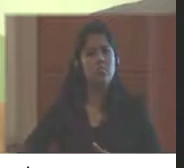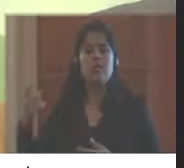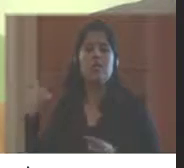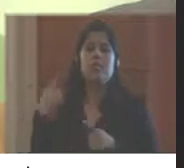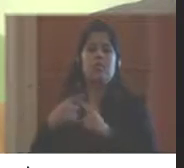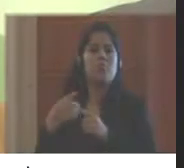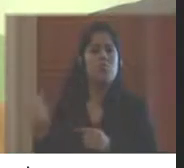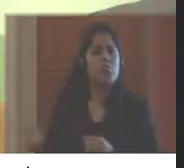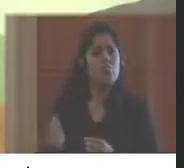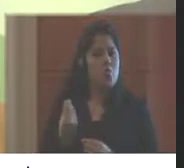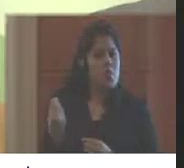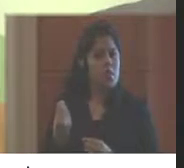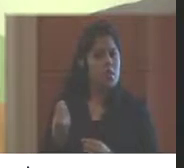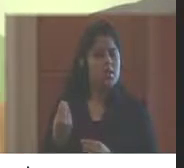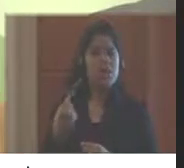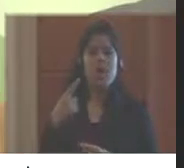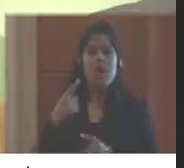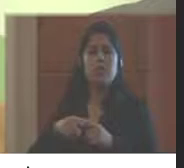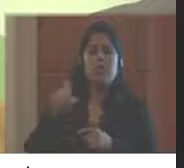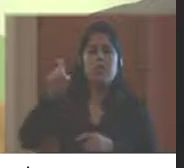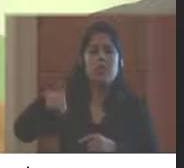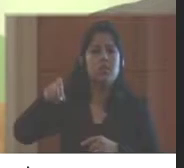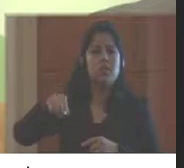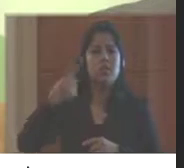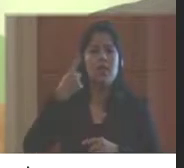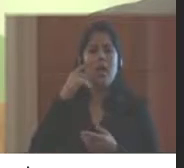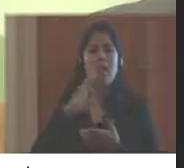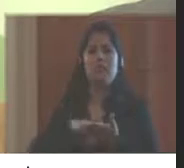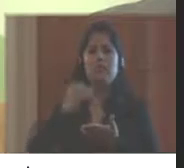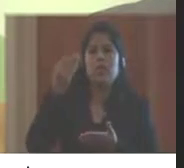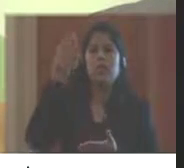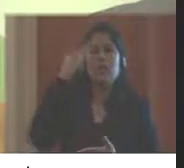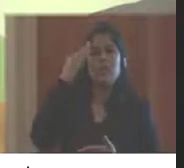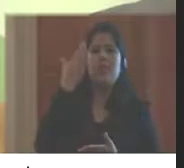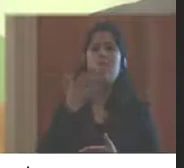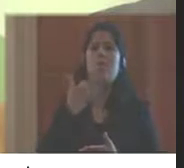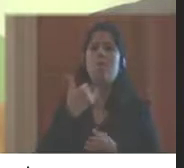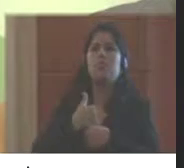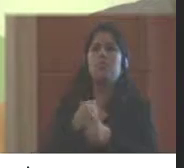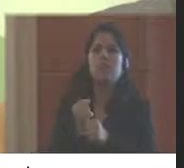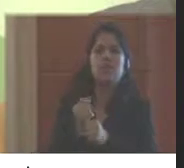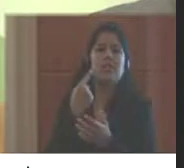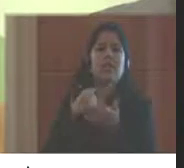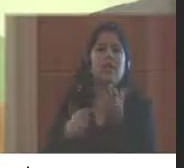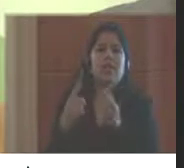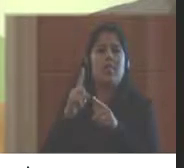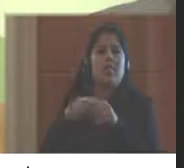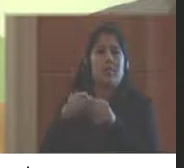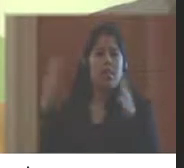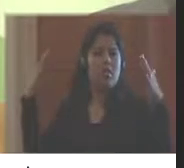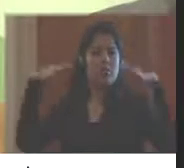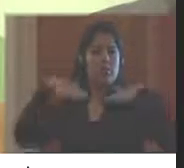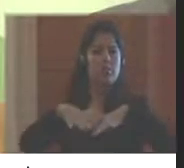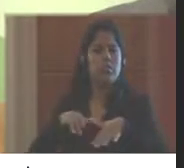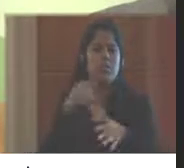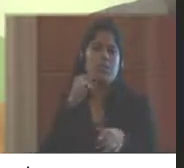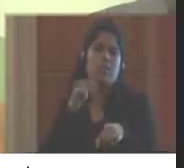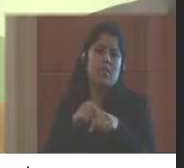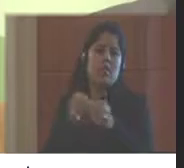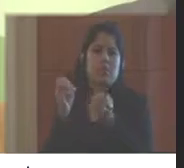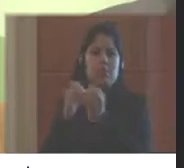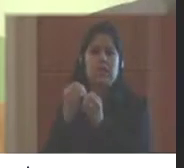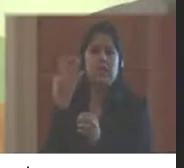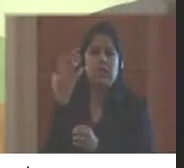the syllabus of students from when they are very young, what they need to know to be able to react to a disaster. Now that